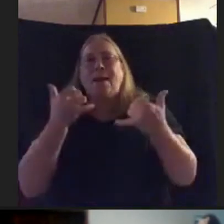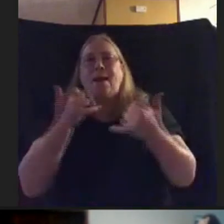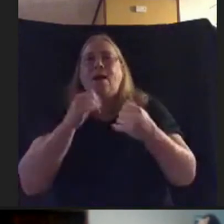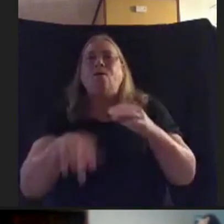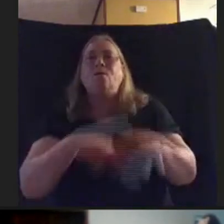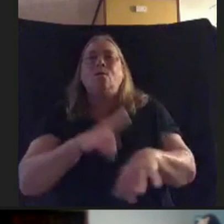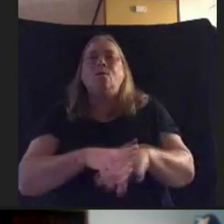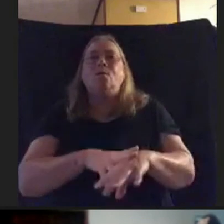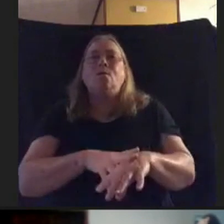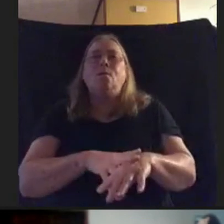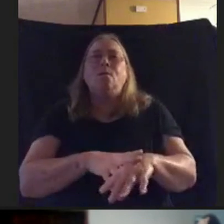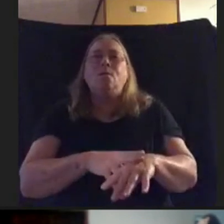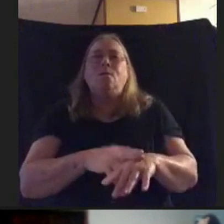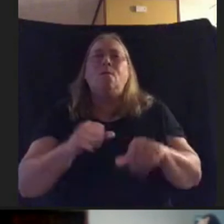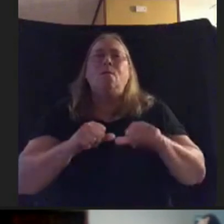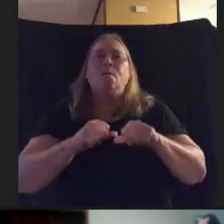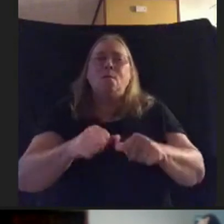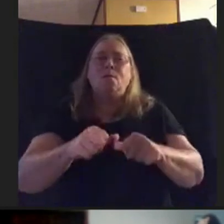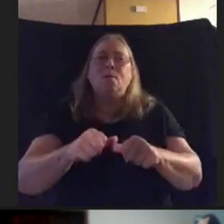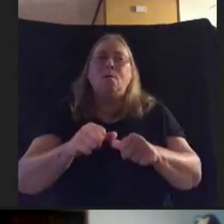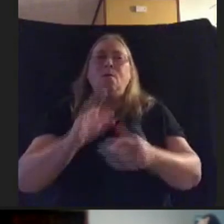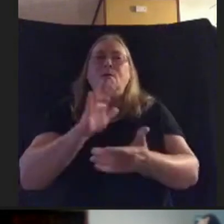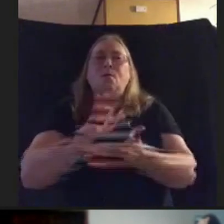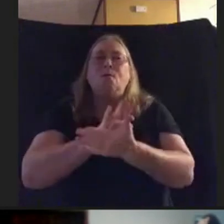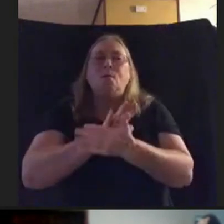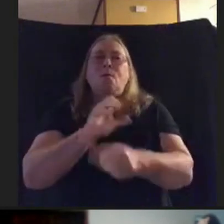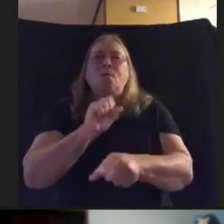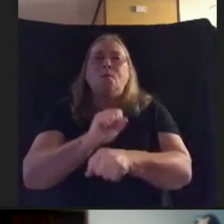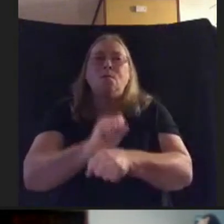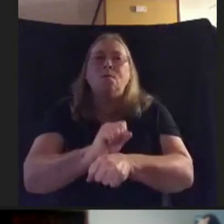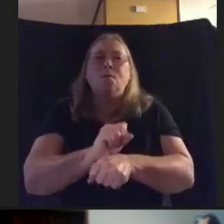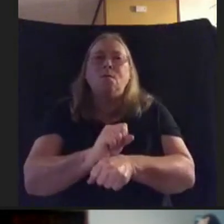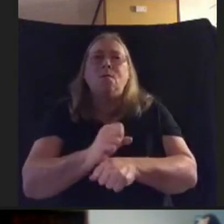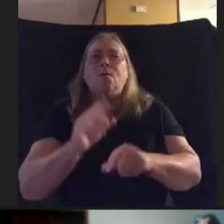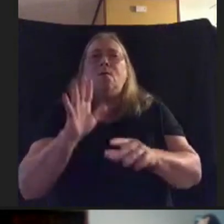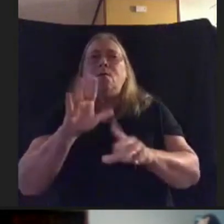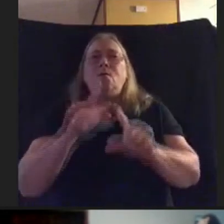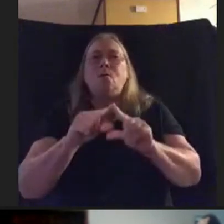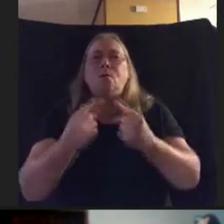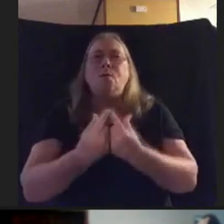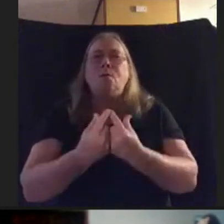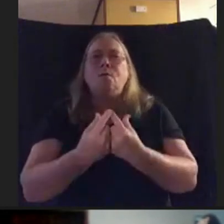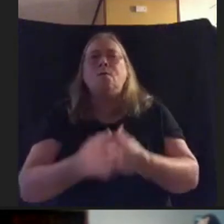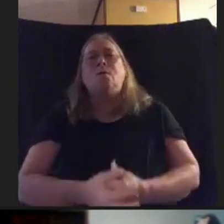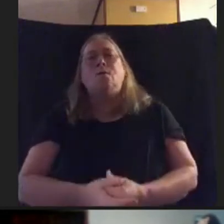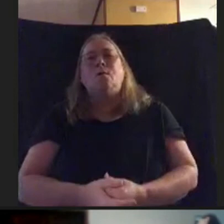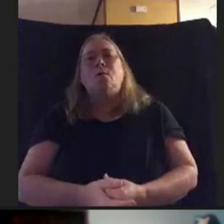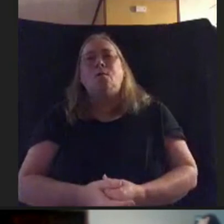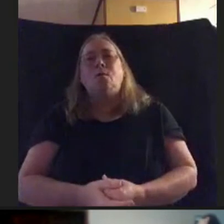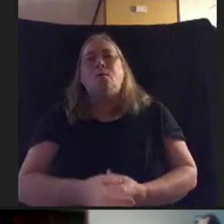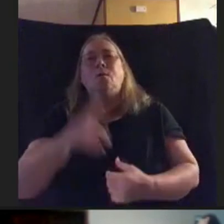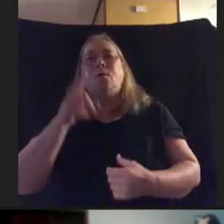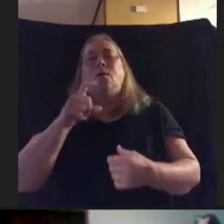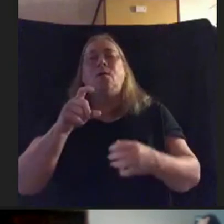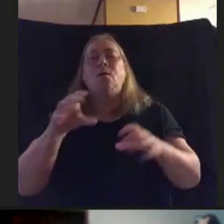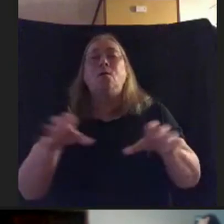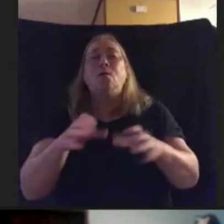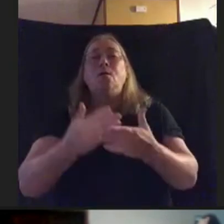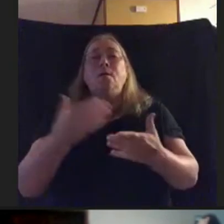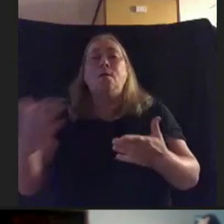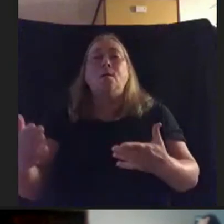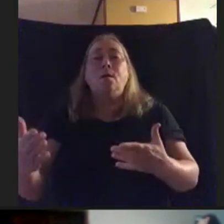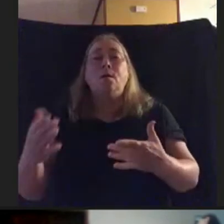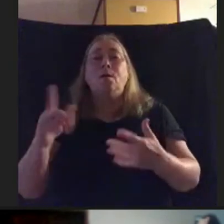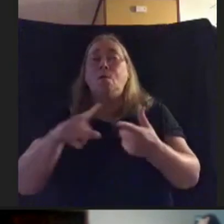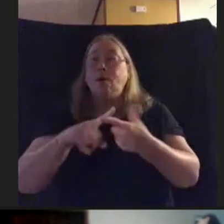can't go to work, you can't go to school, but we're saying you don't really need to have big groups, right? You need to do stuff outdoors, and as the weather gets better, that's going to be